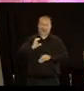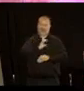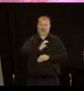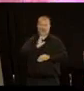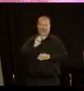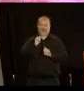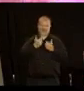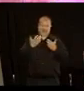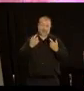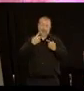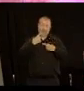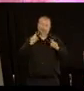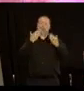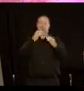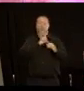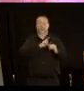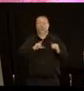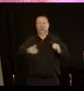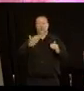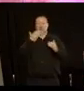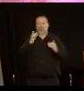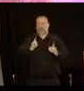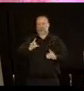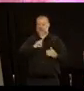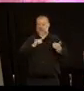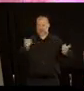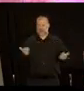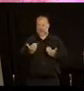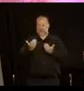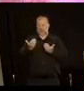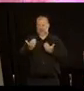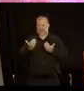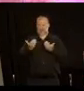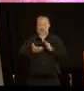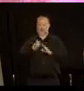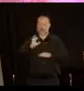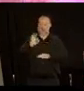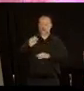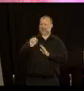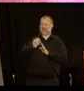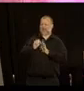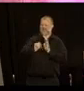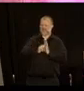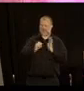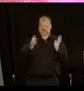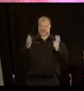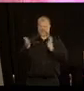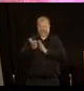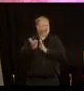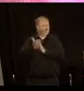floor. So thank the Lord for a good legislature that loves y'all and cares.